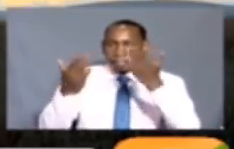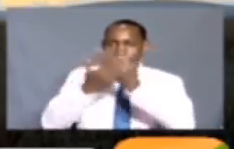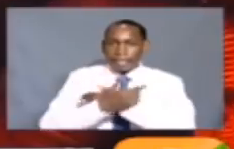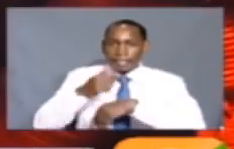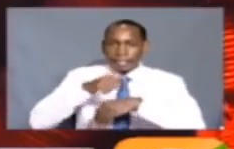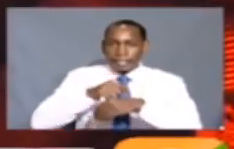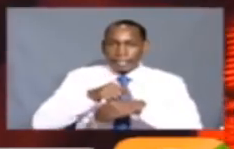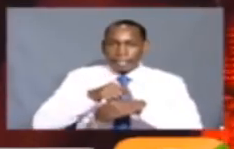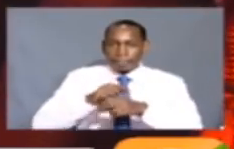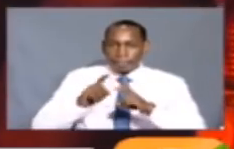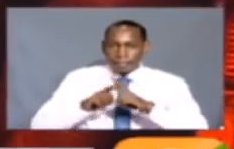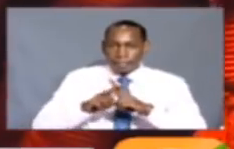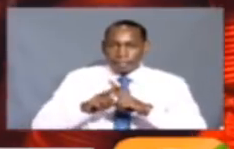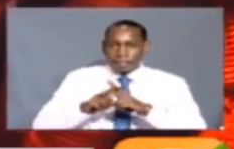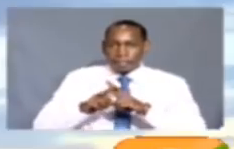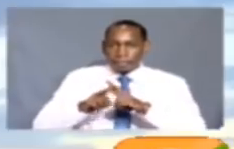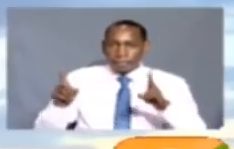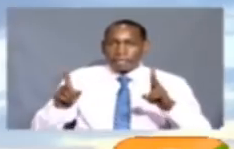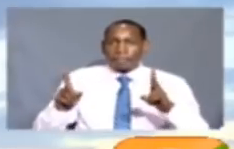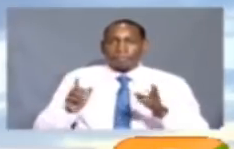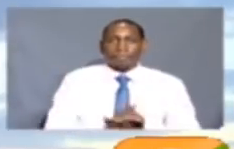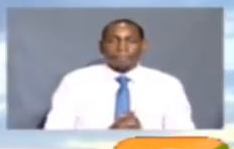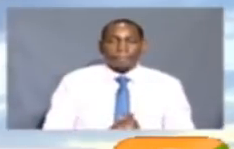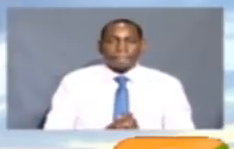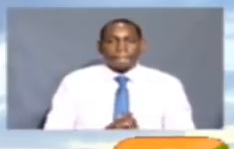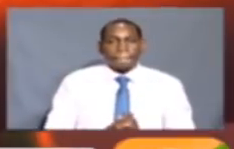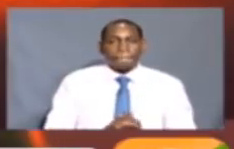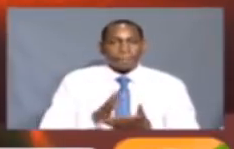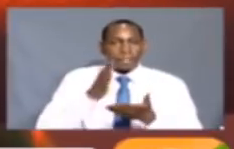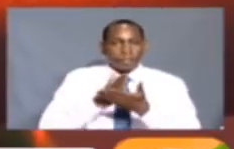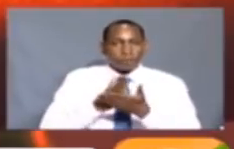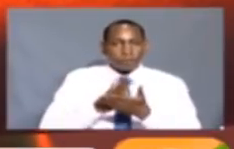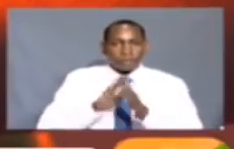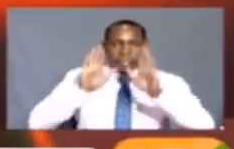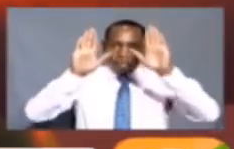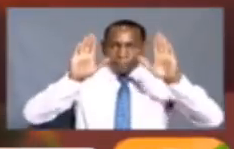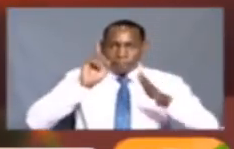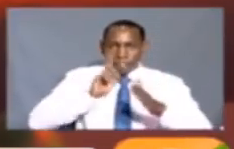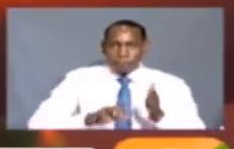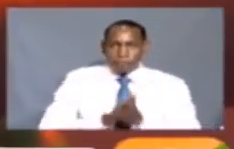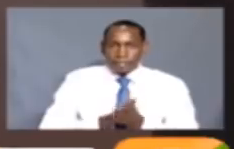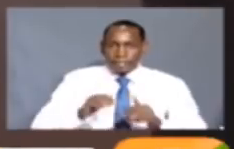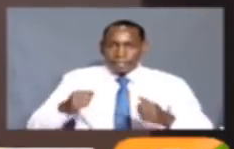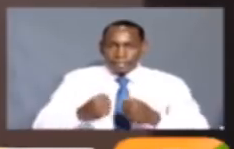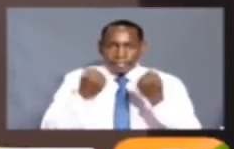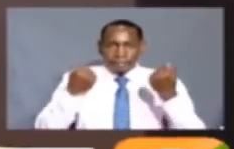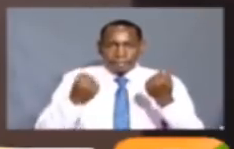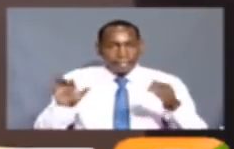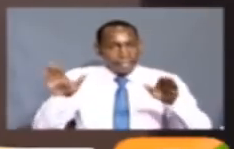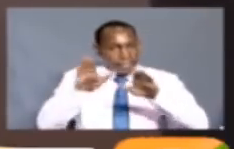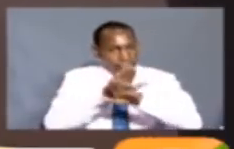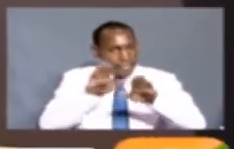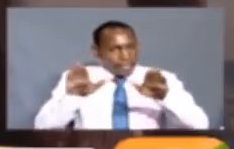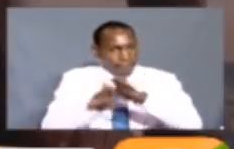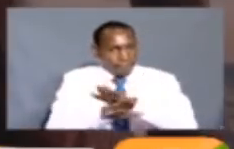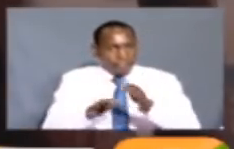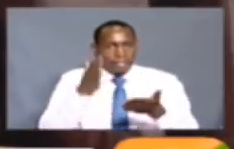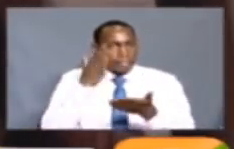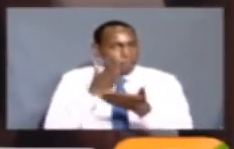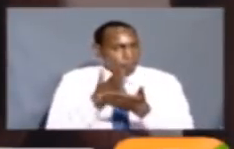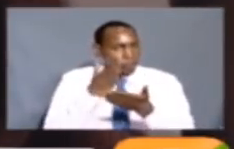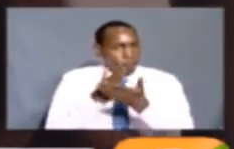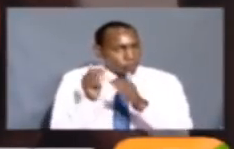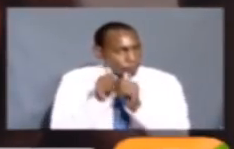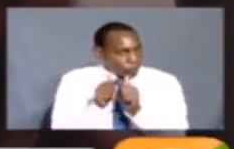the crews inflate their craft. Of course, safety is first, so everything starts with checks. You've got to make sure everything is 100%